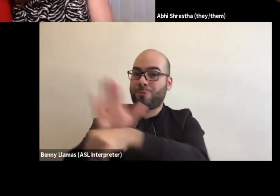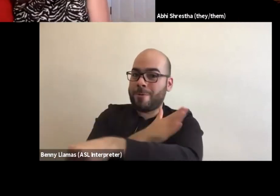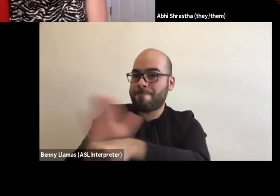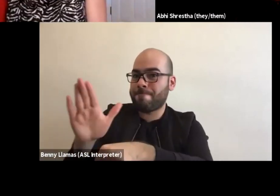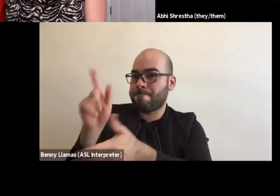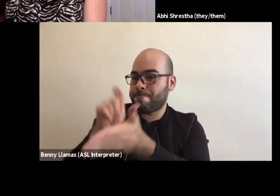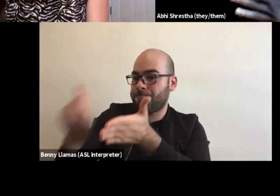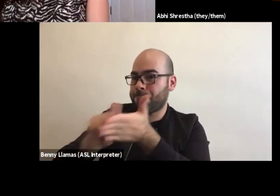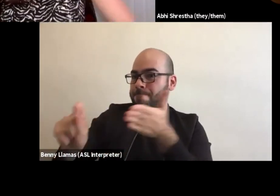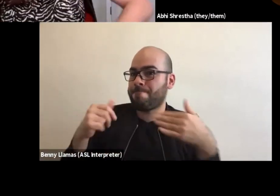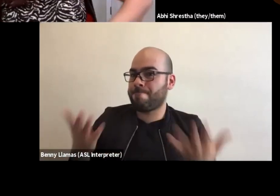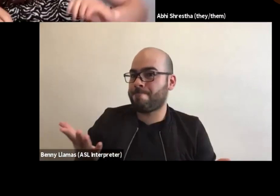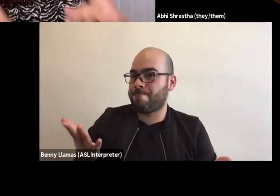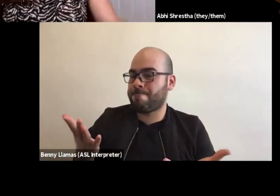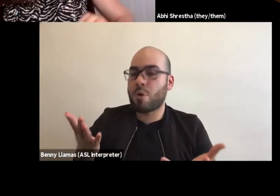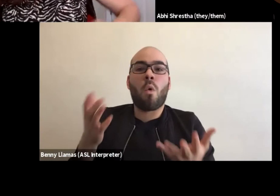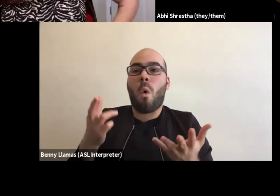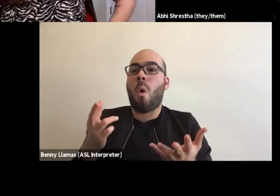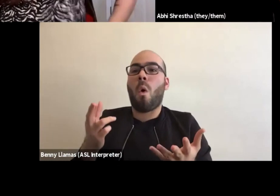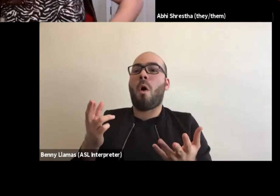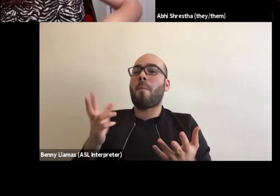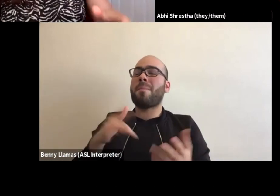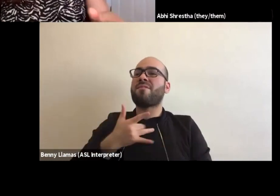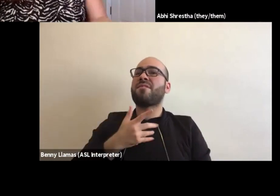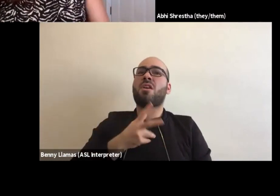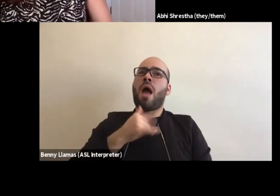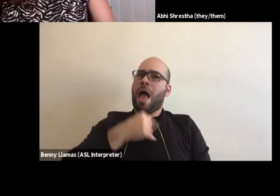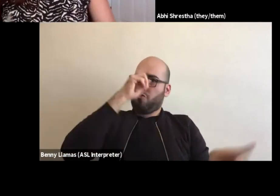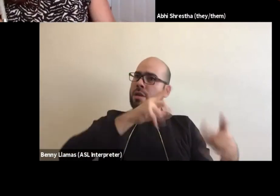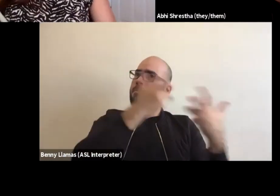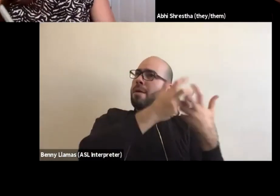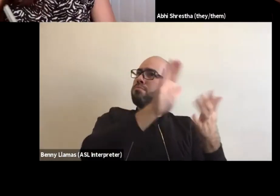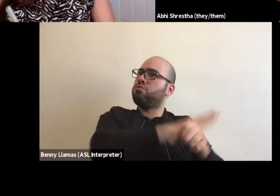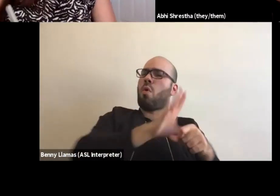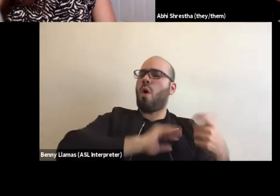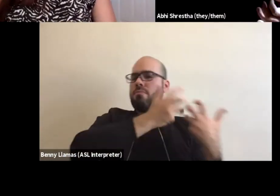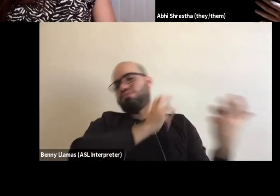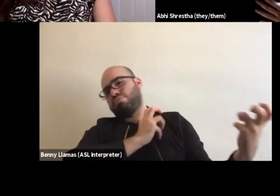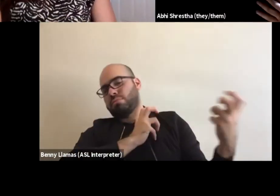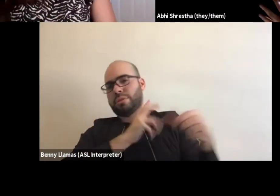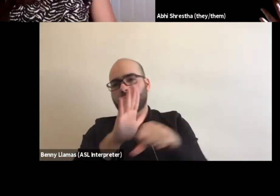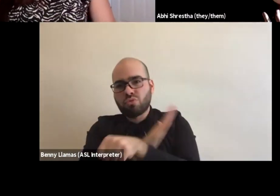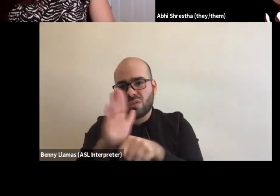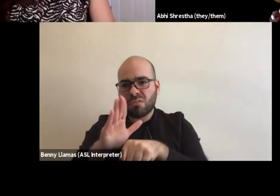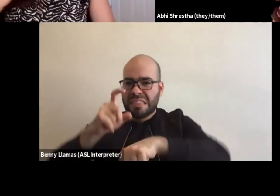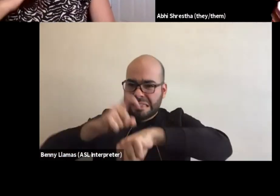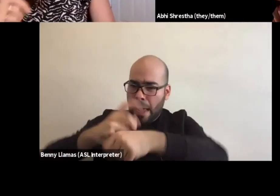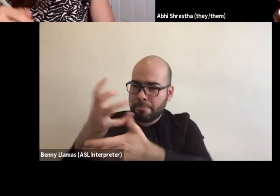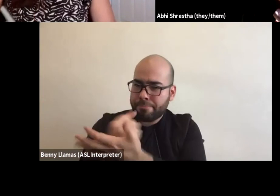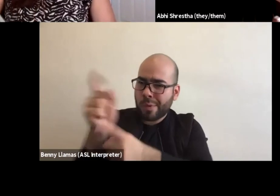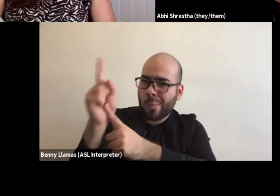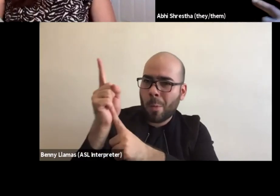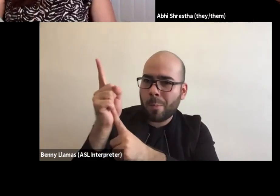music or write in like dissonance to the music, whatever. Really take a moment and be with